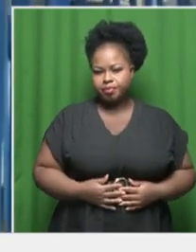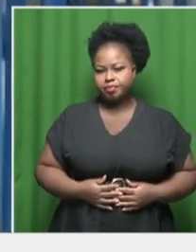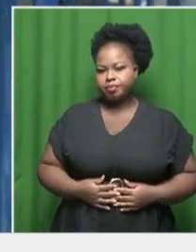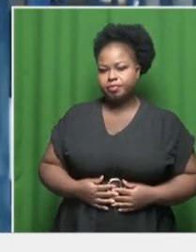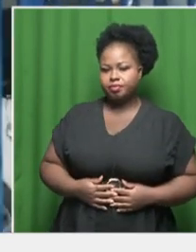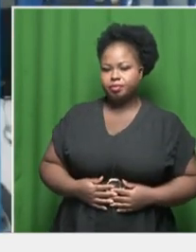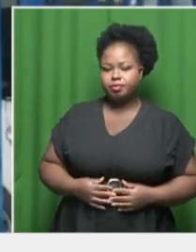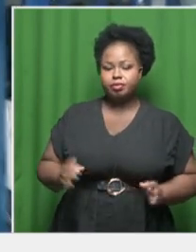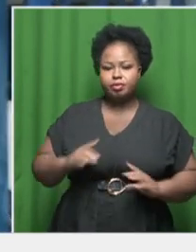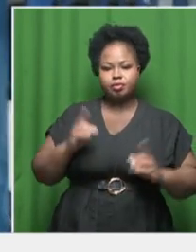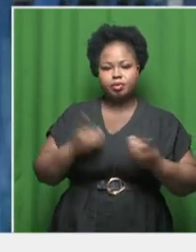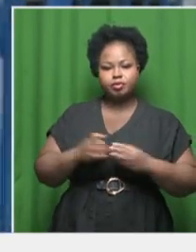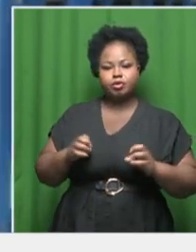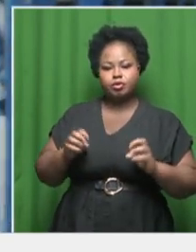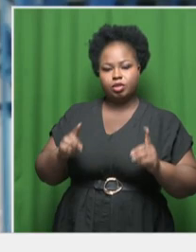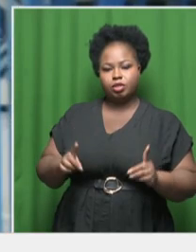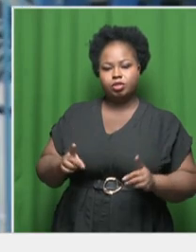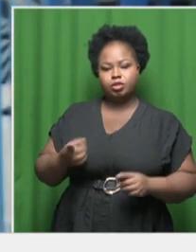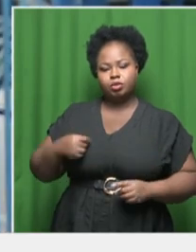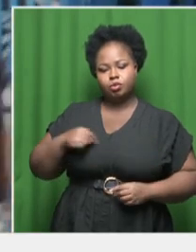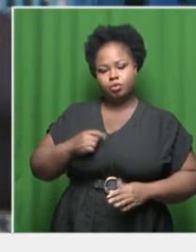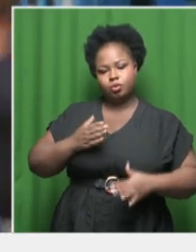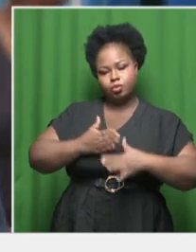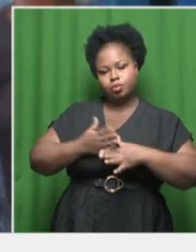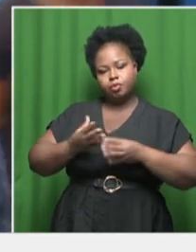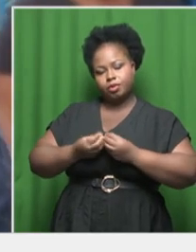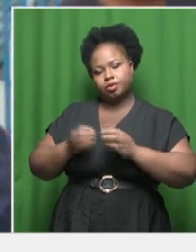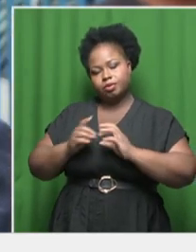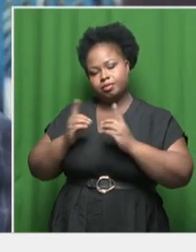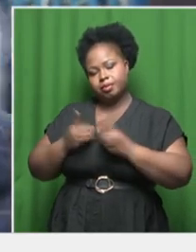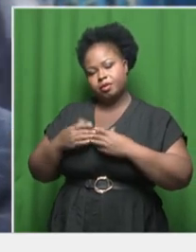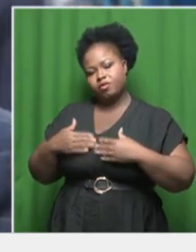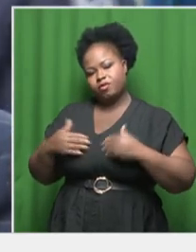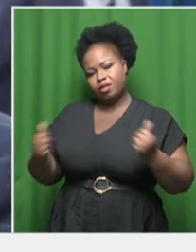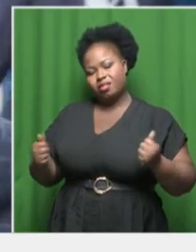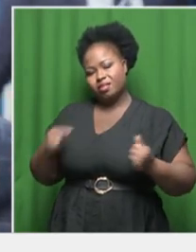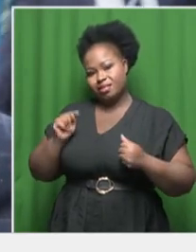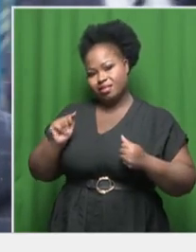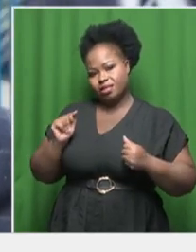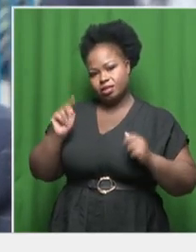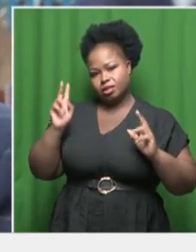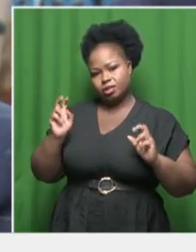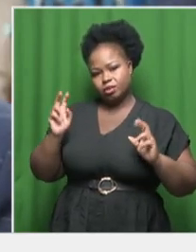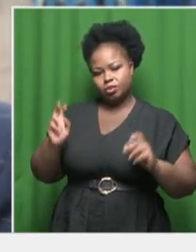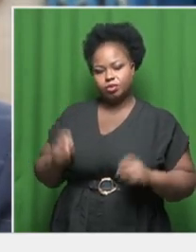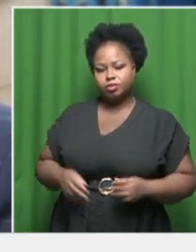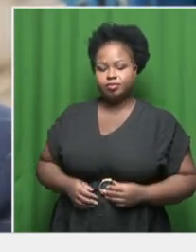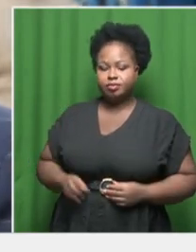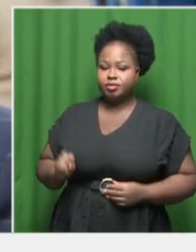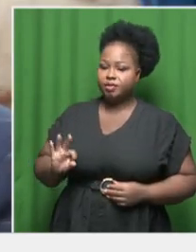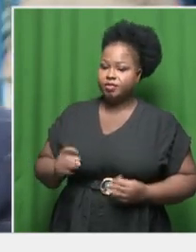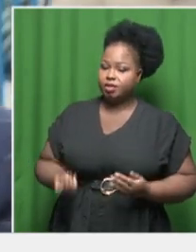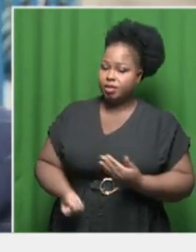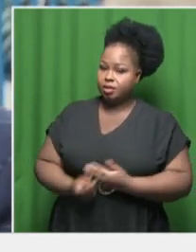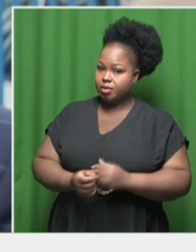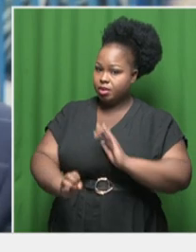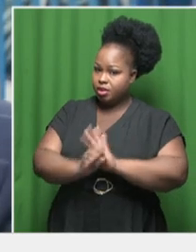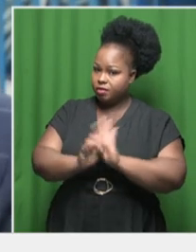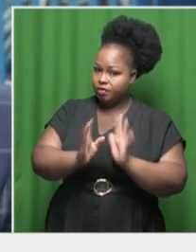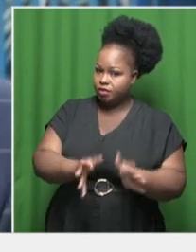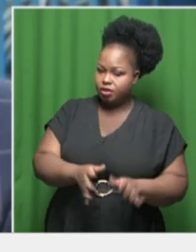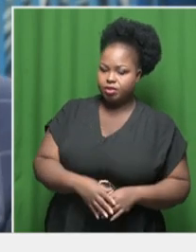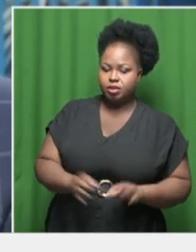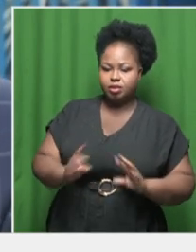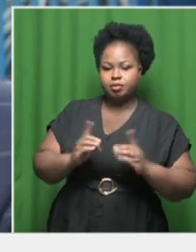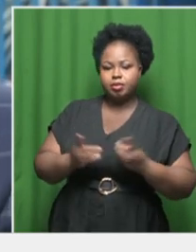Now, as the Department of Education, we are working hand in hand with the Department of Health on such issues. So if such issues have been identified, we involve